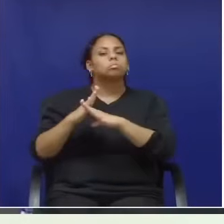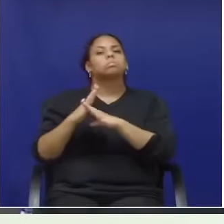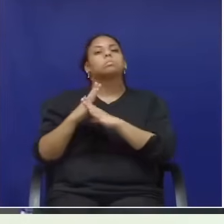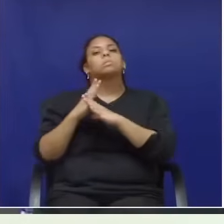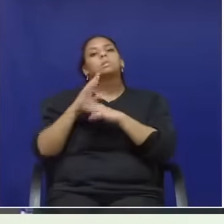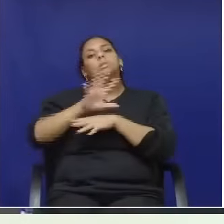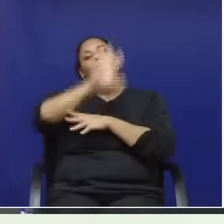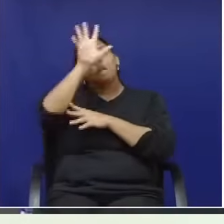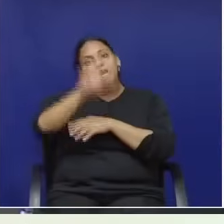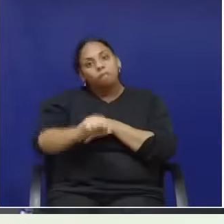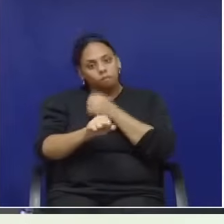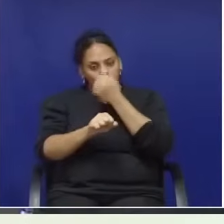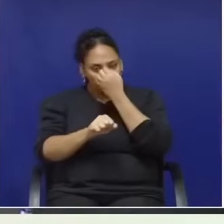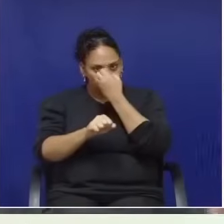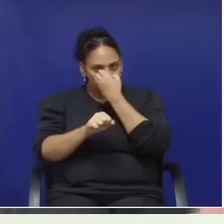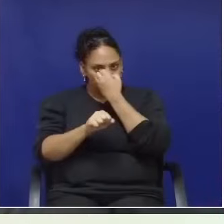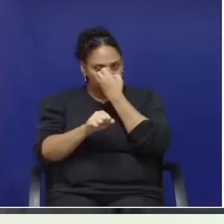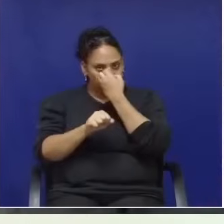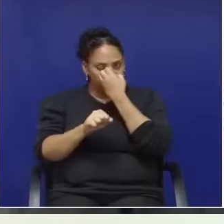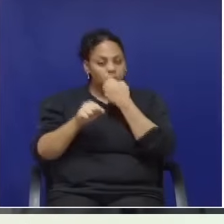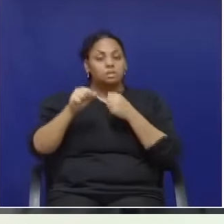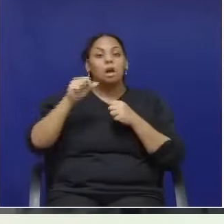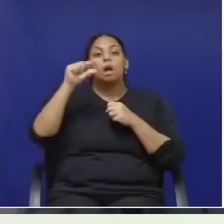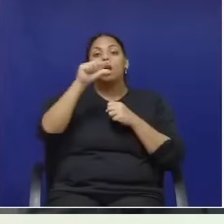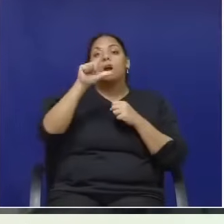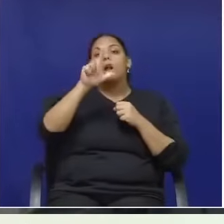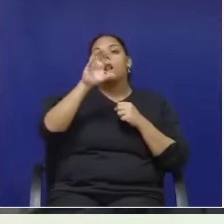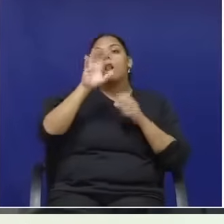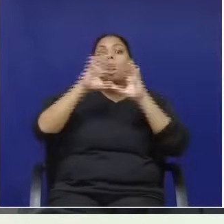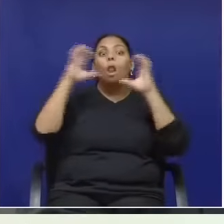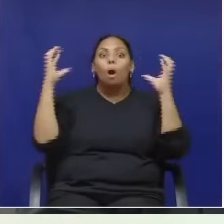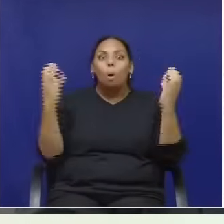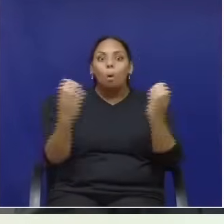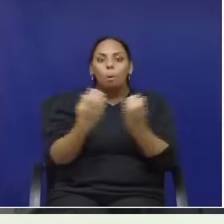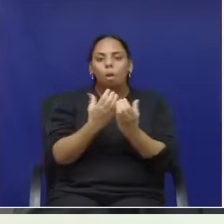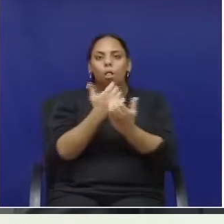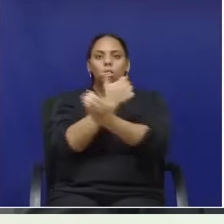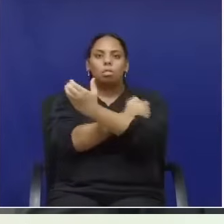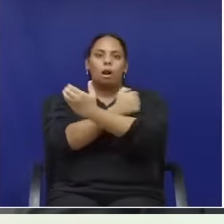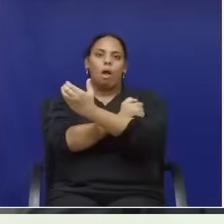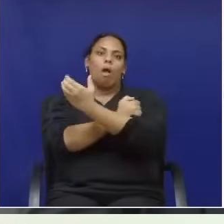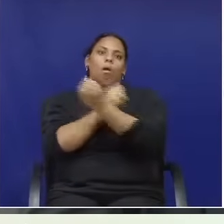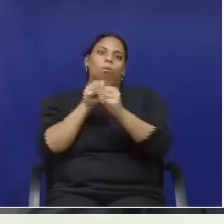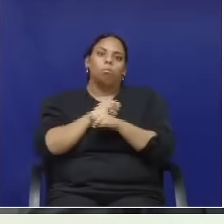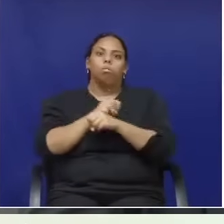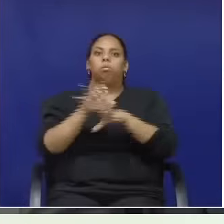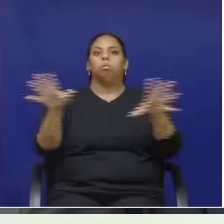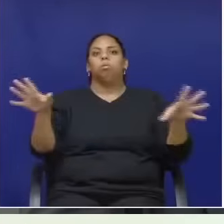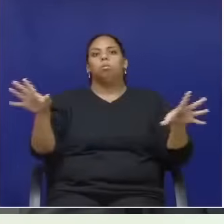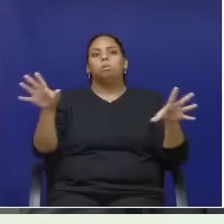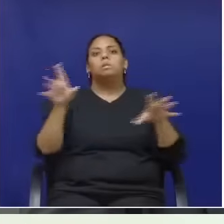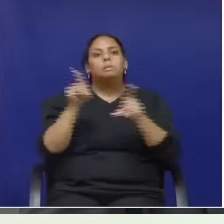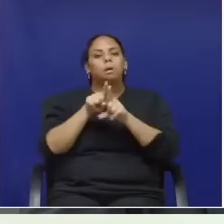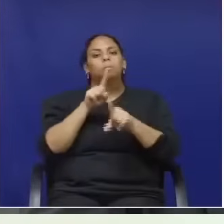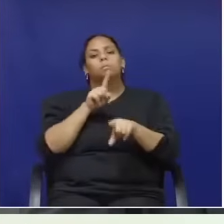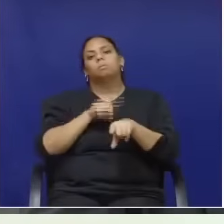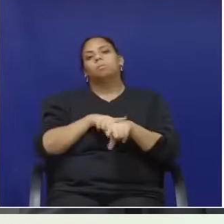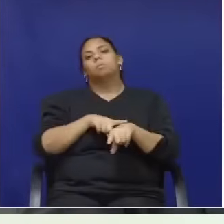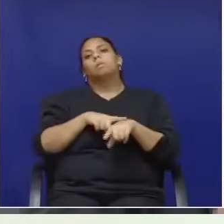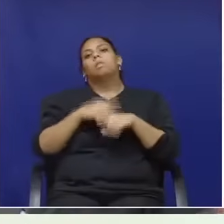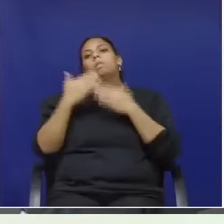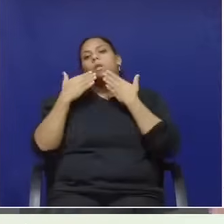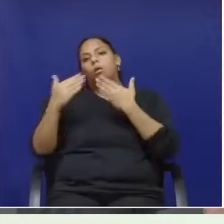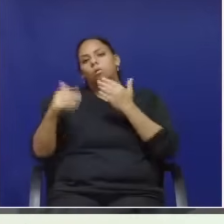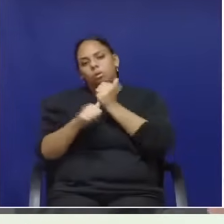becoming entrenched as a global narcotics production and distribution center. Thank you, Deputy